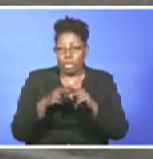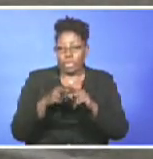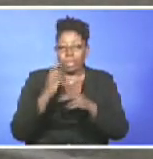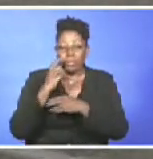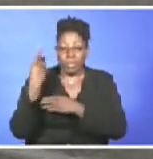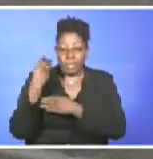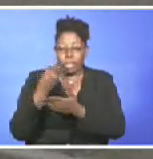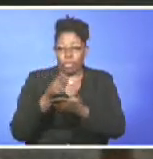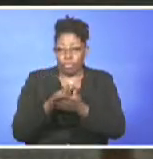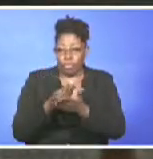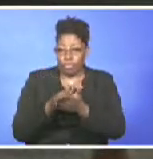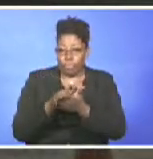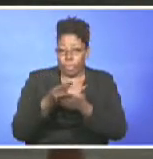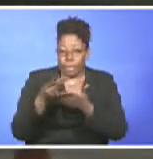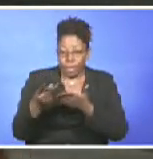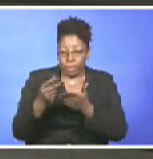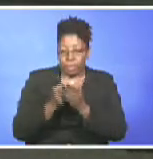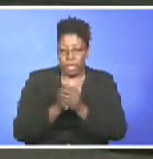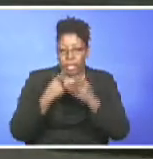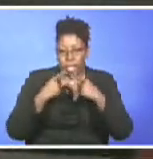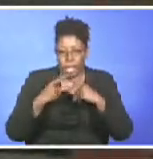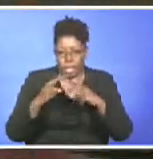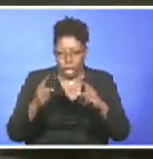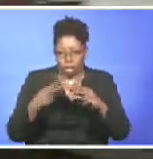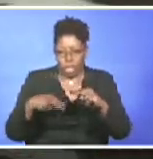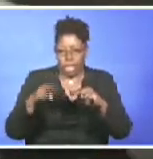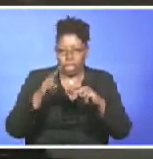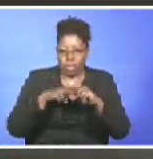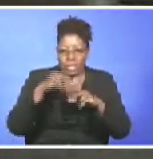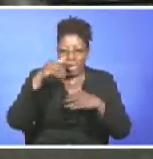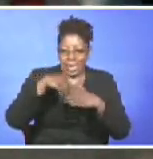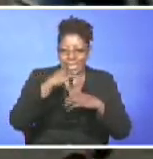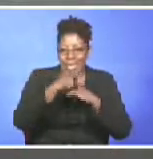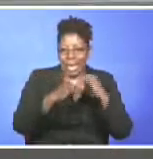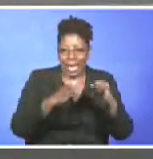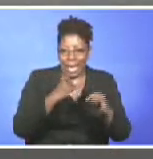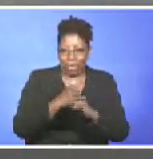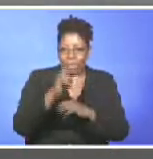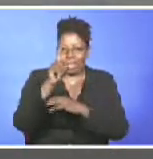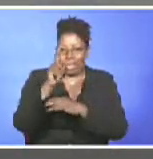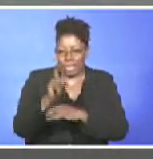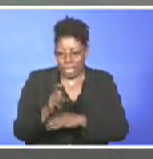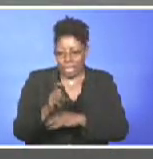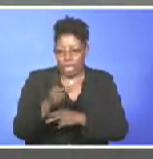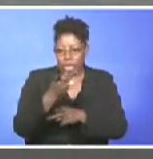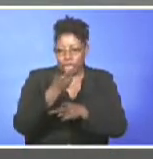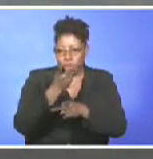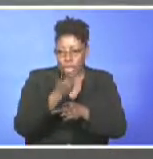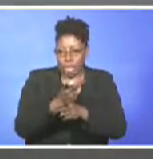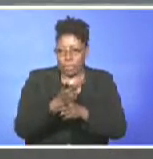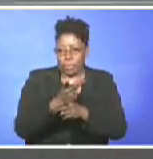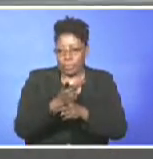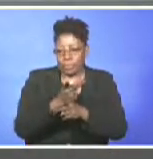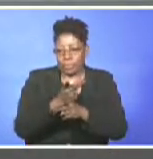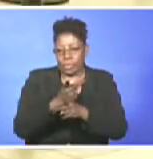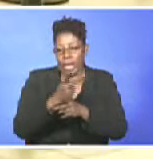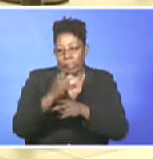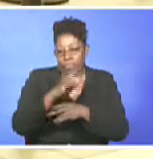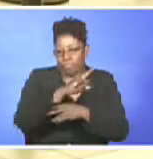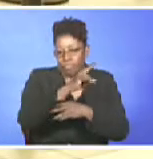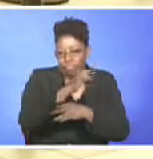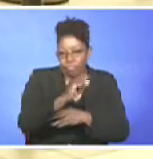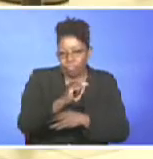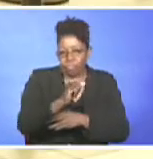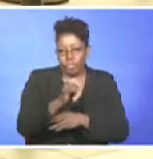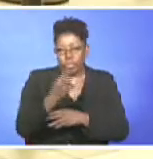In December, Bahamasair officials announced that the increase in inter-island fares were necessary to maintain its operational costs. Well,